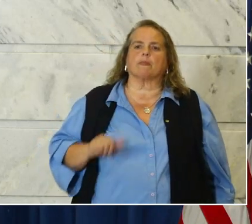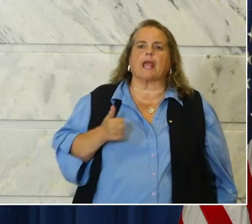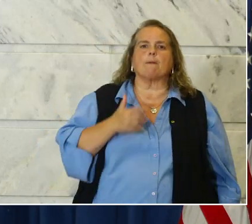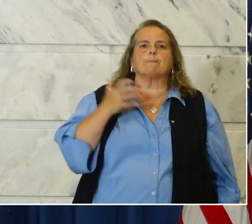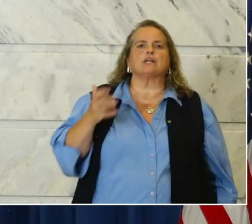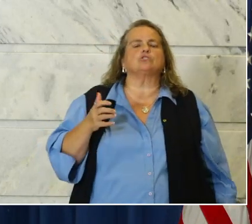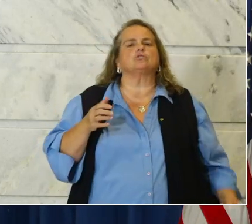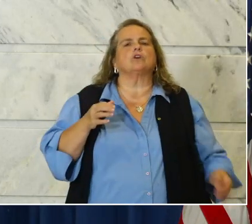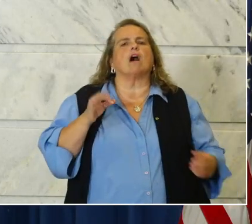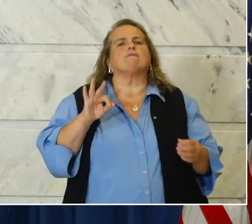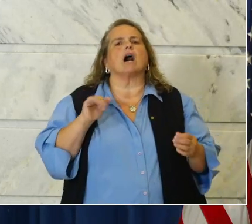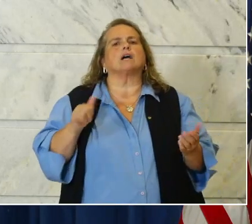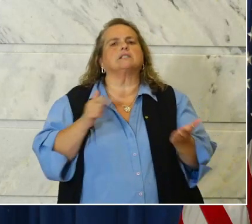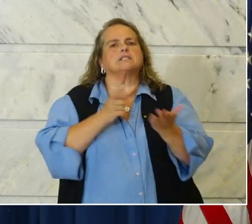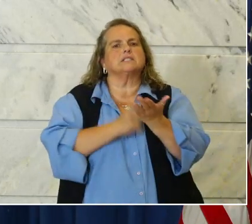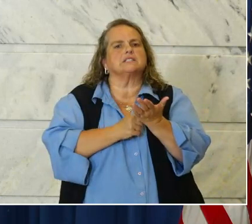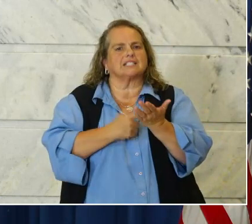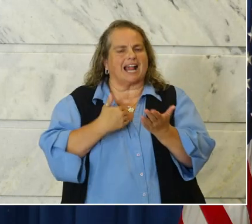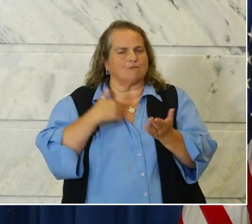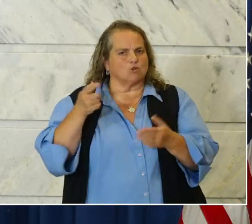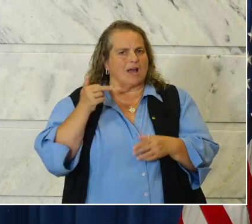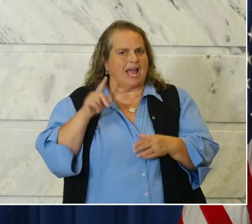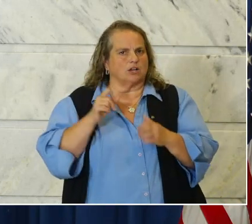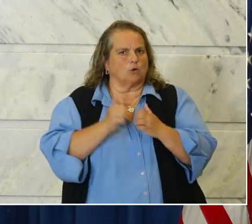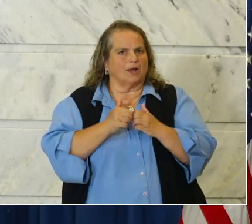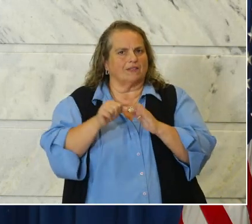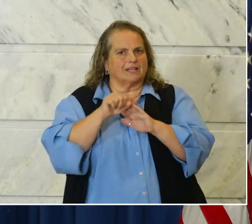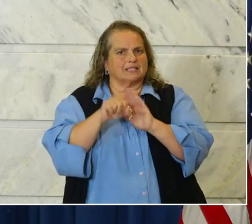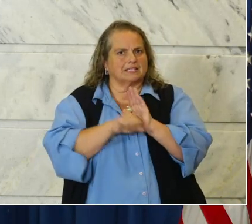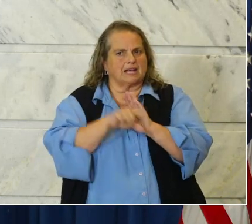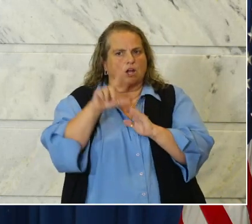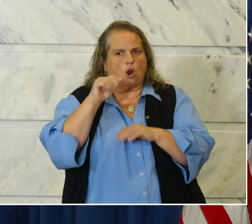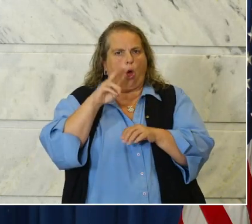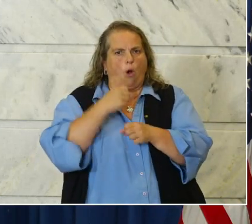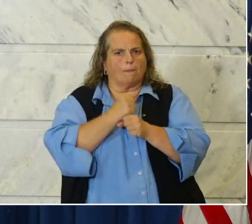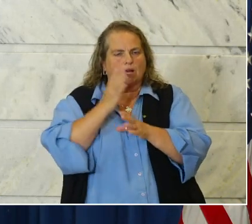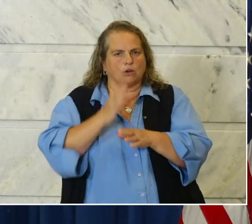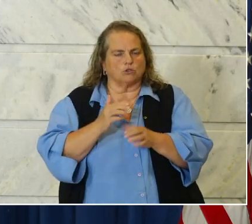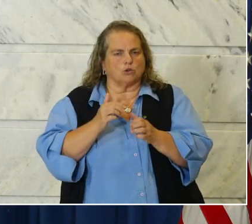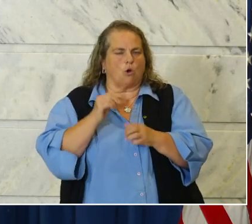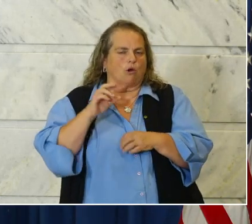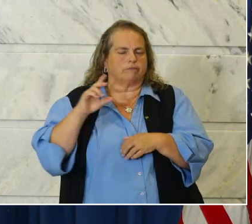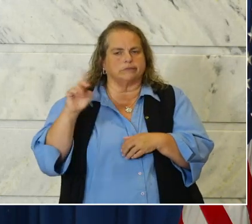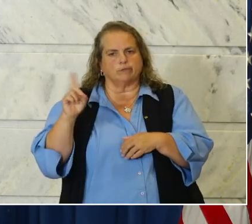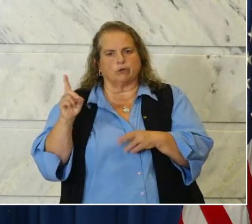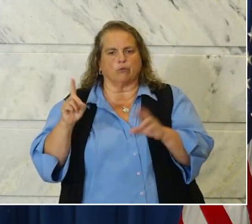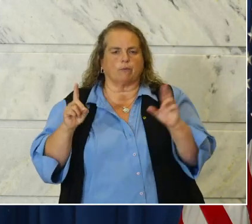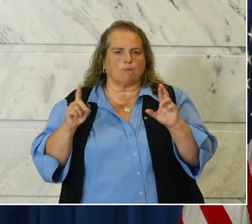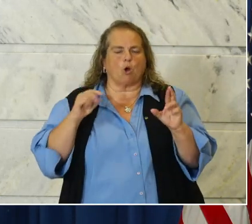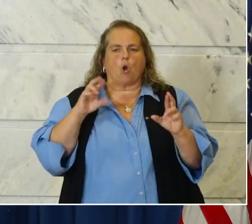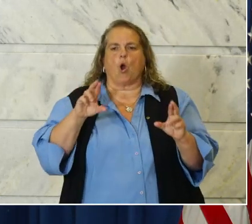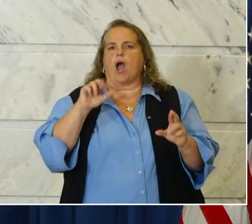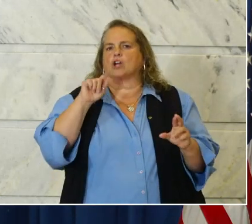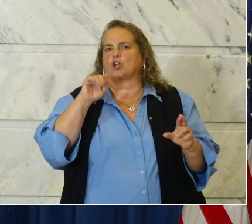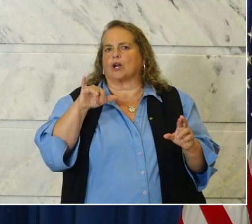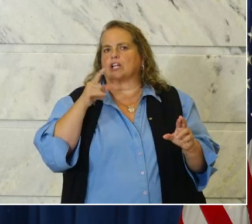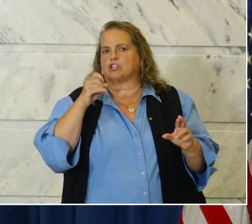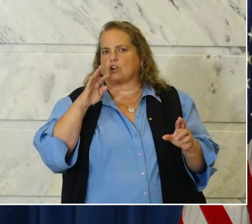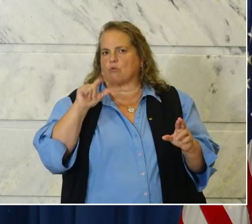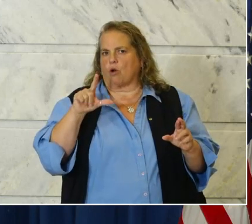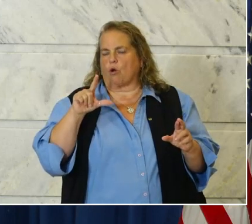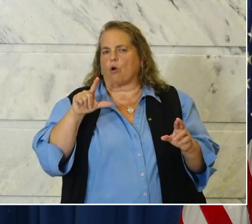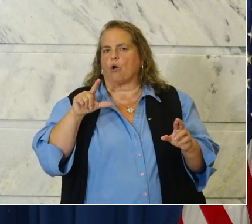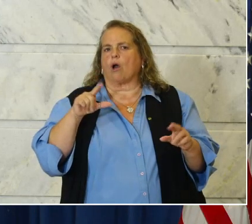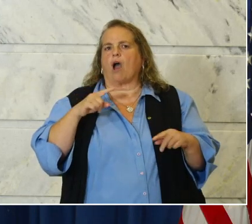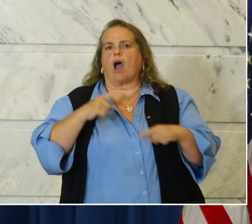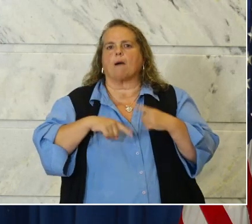Discussion have you had with state lawmakers, either Republicans or Democrats, or the Attorney General or other statewide office holders